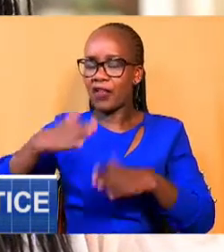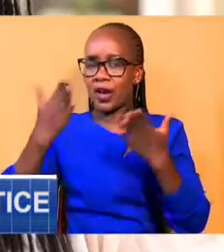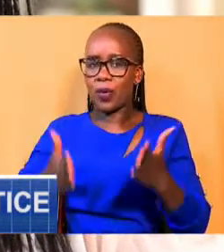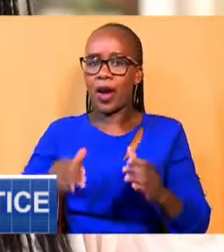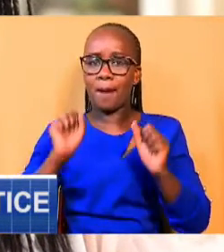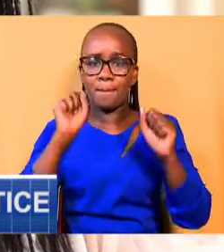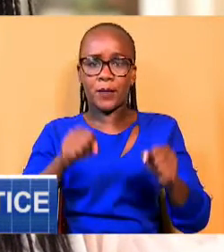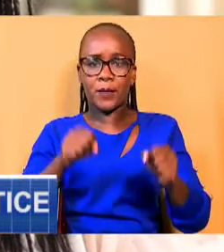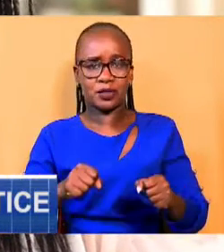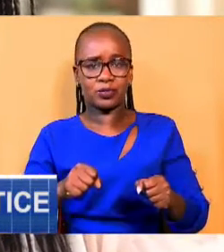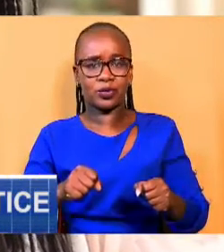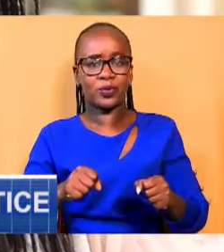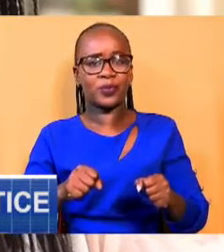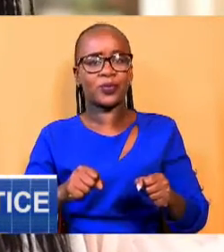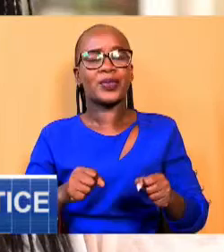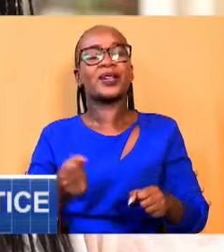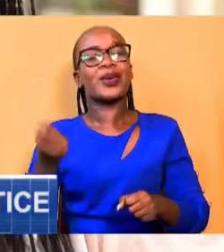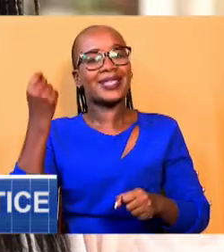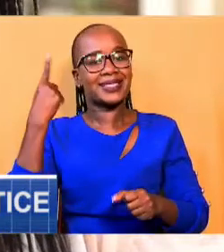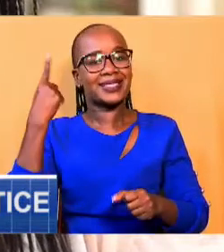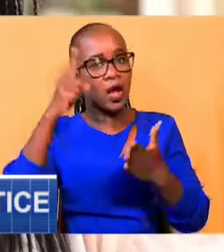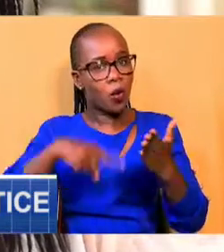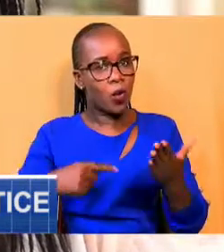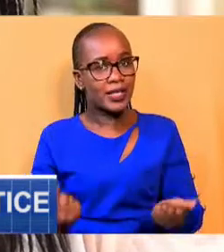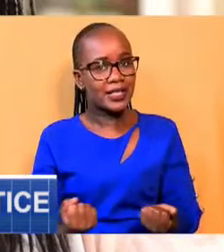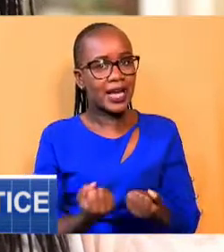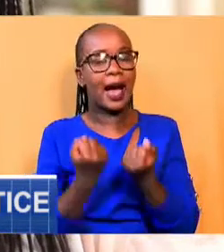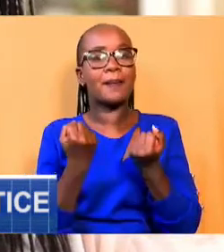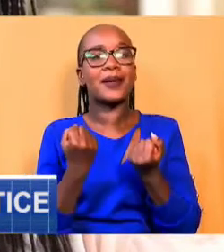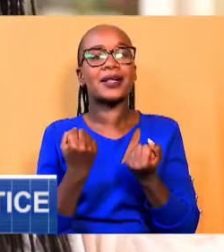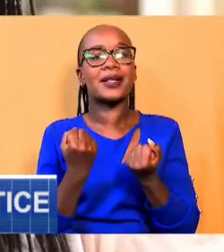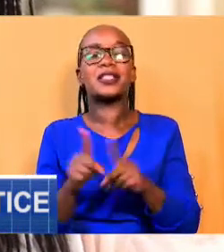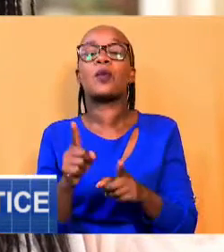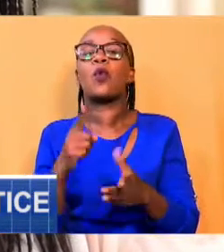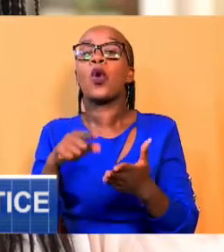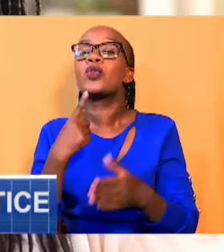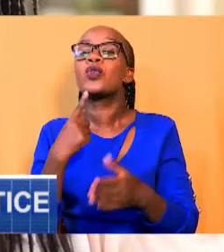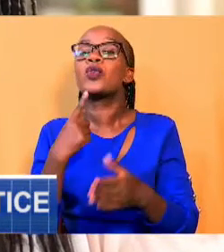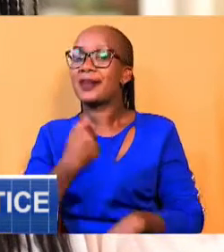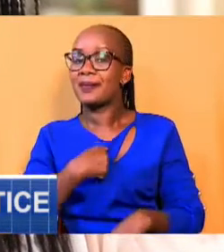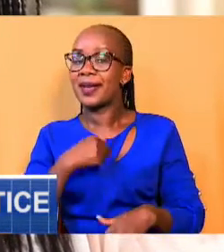can deal with my anxiety so that I can be able to understand what it is you are telling me.